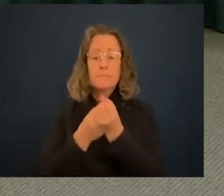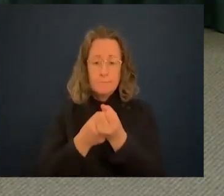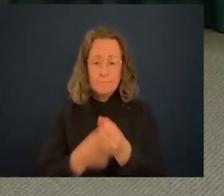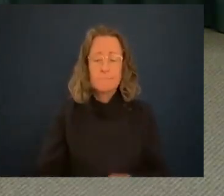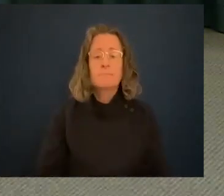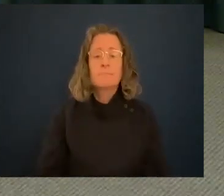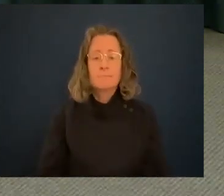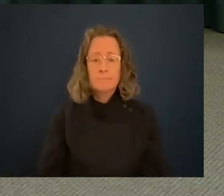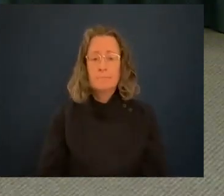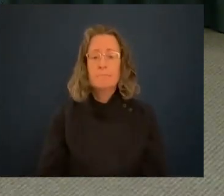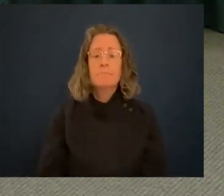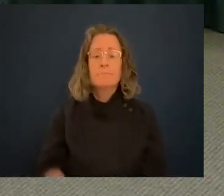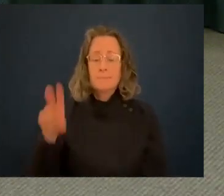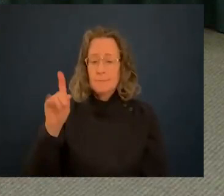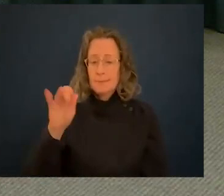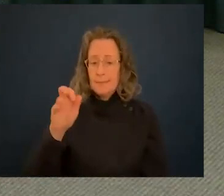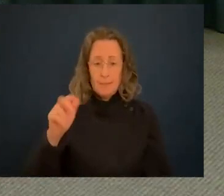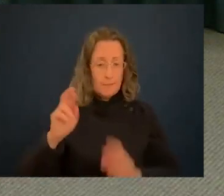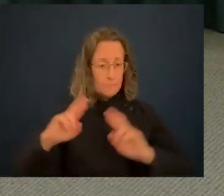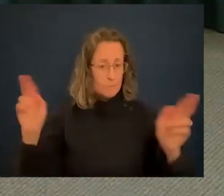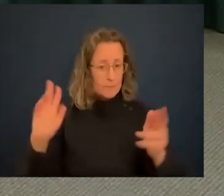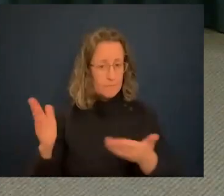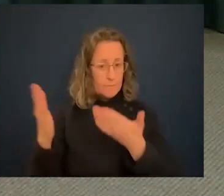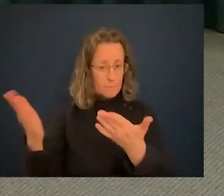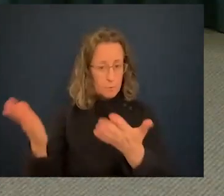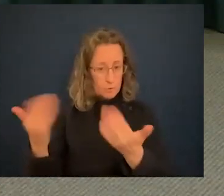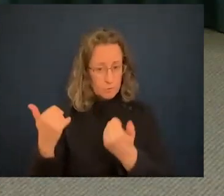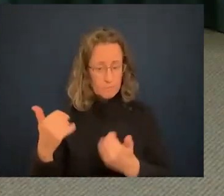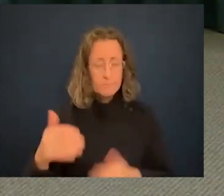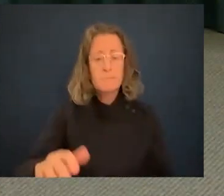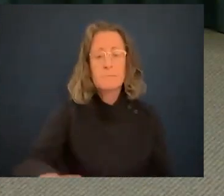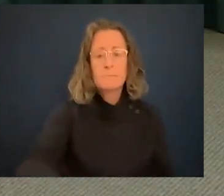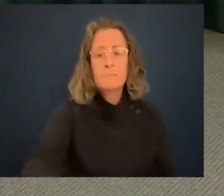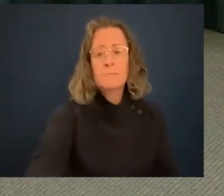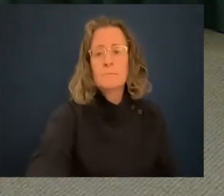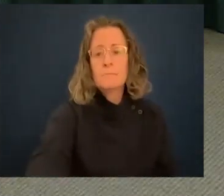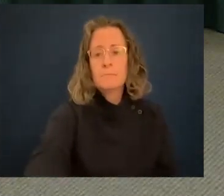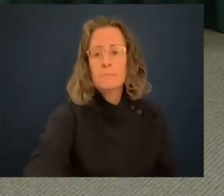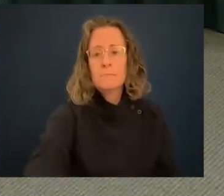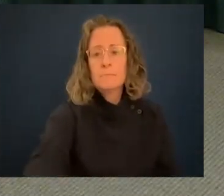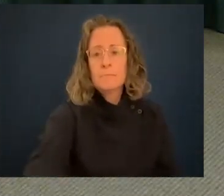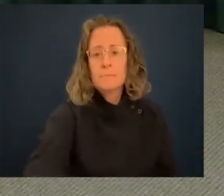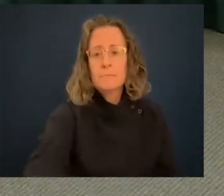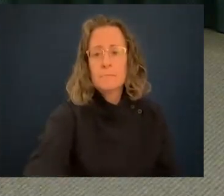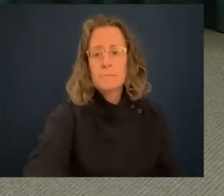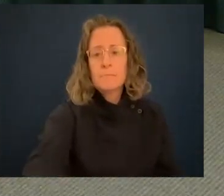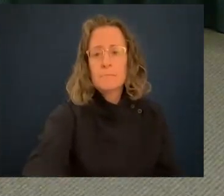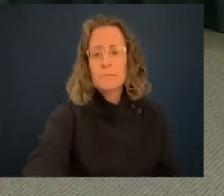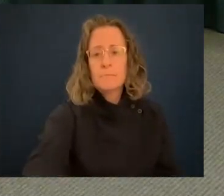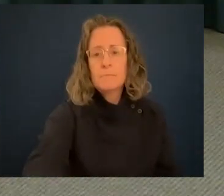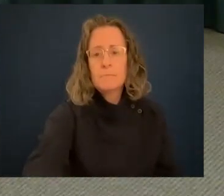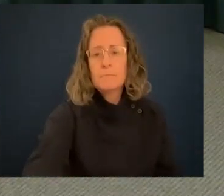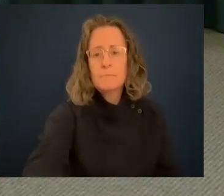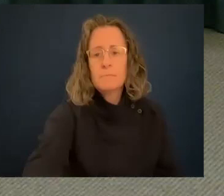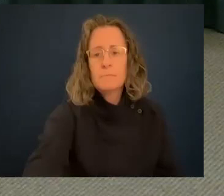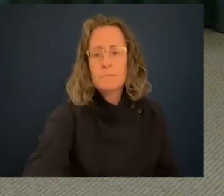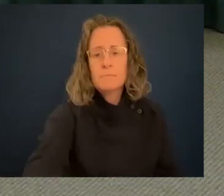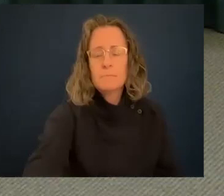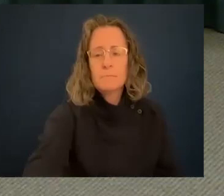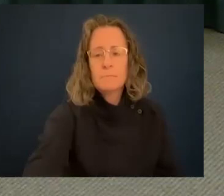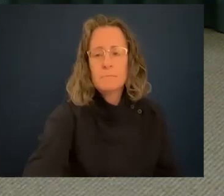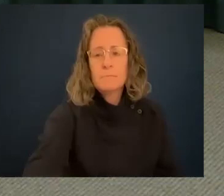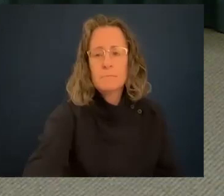ready to pay our motion again and okay um boy